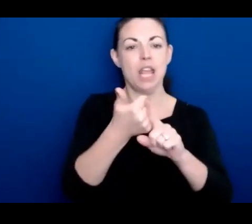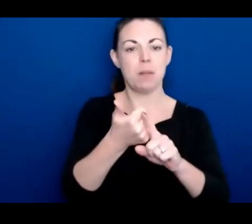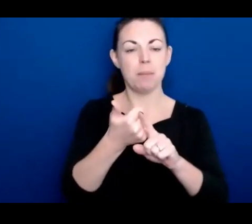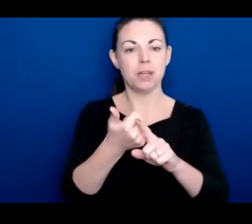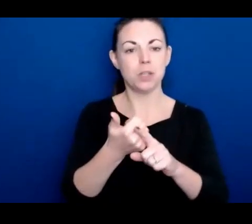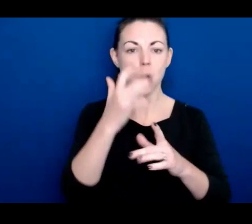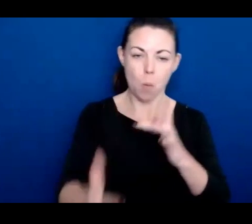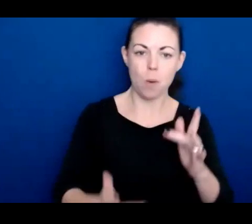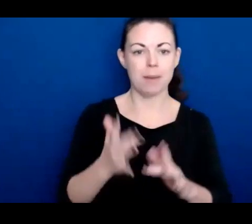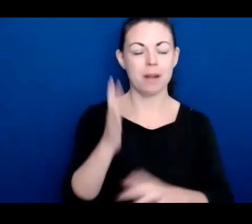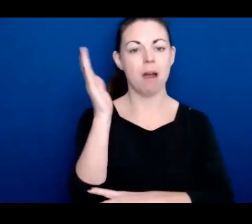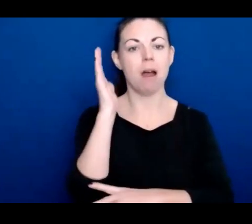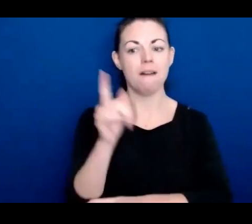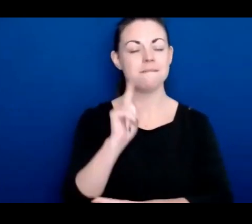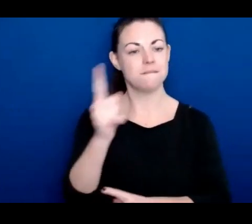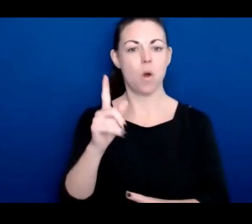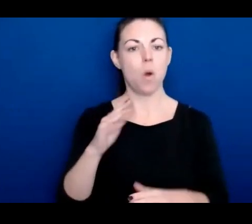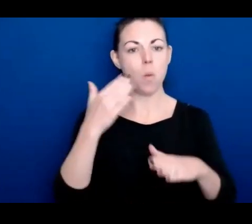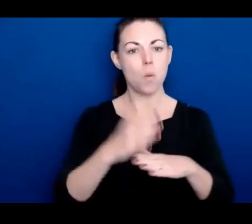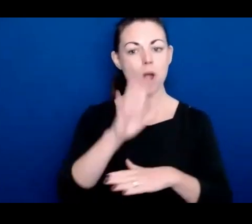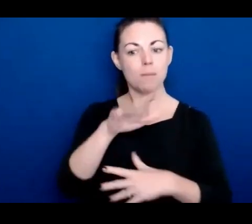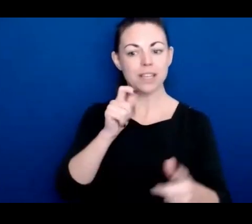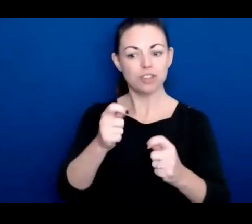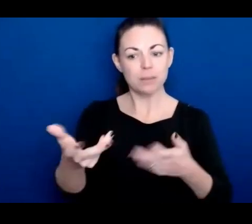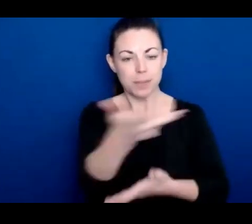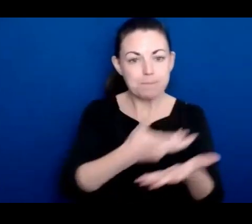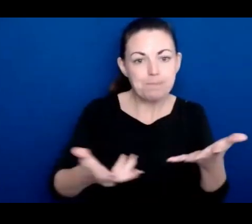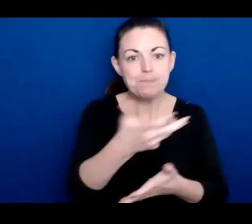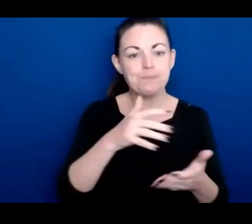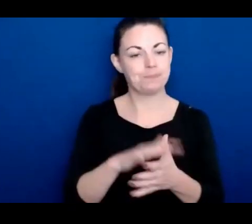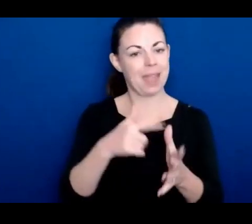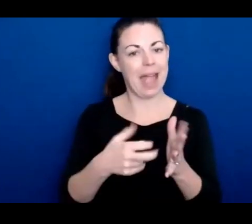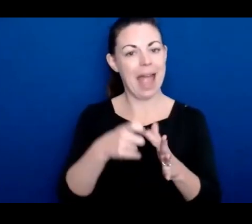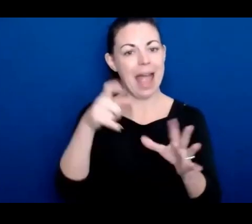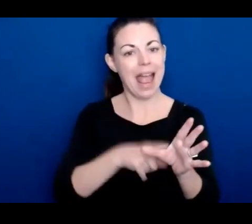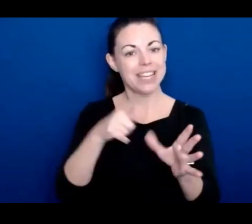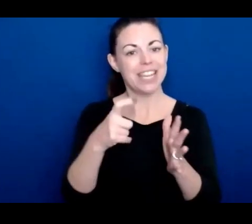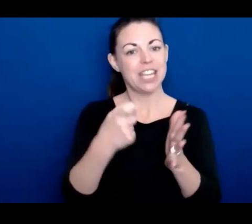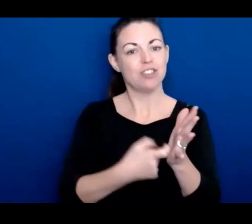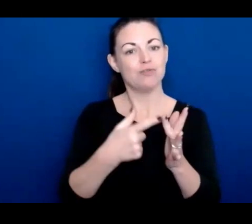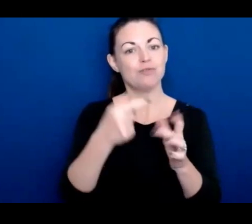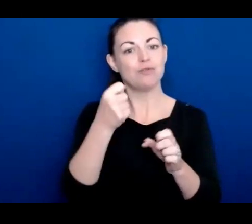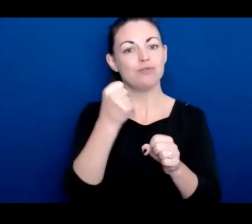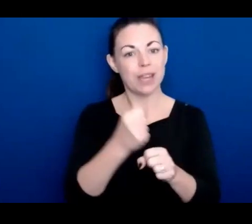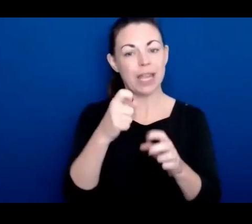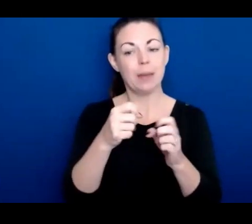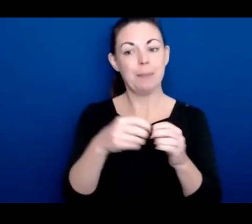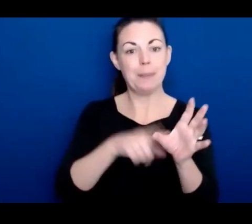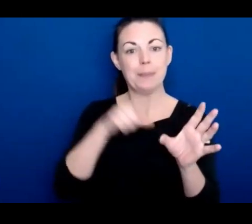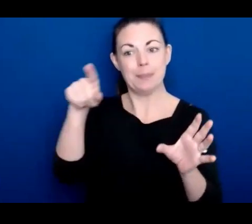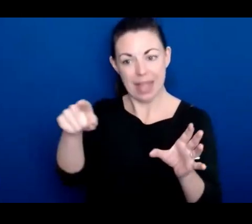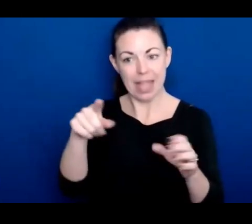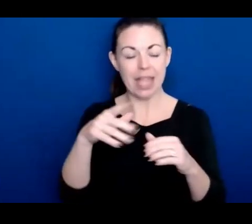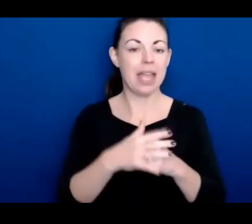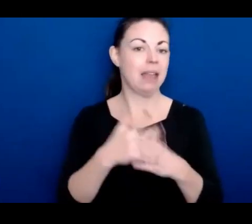Latest Workplace Adjustments. My name's Andy Rigby, and I am one of the enablement leads here at Posturite, our division that helps